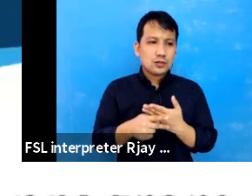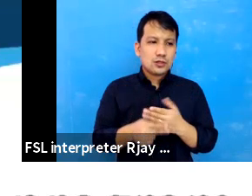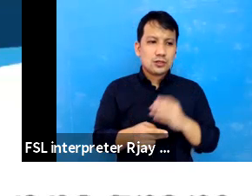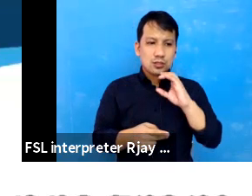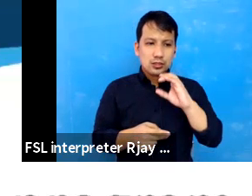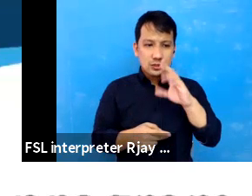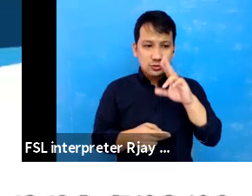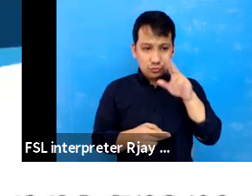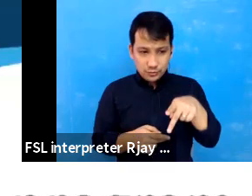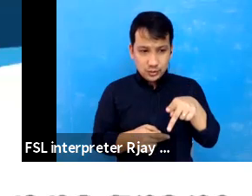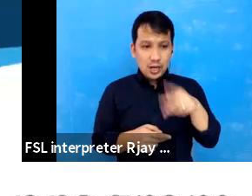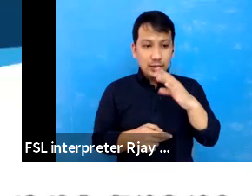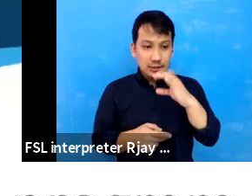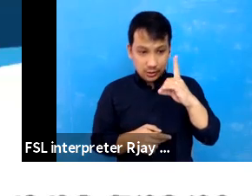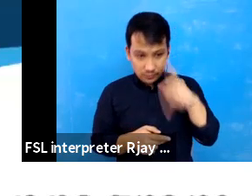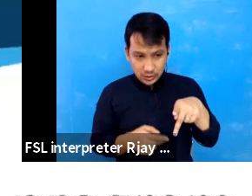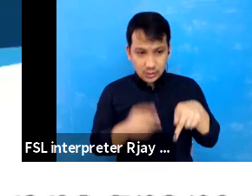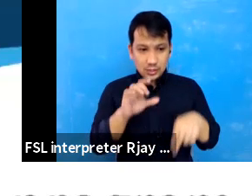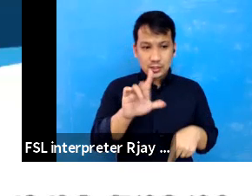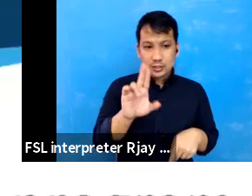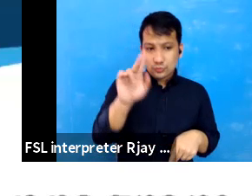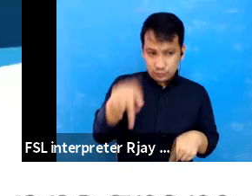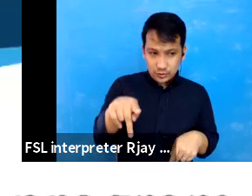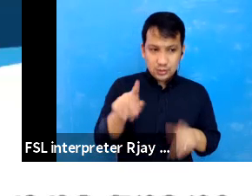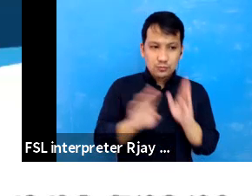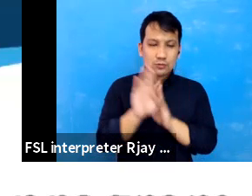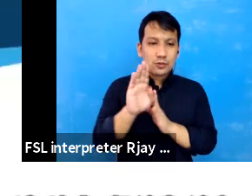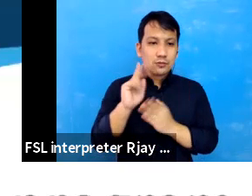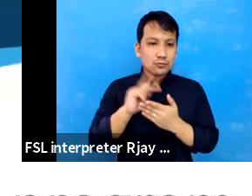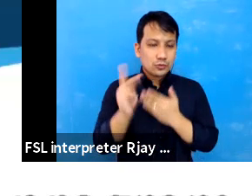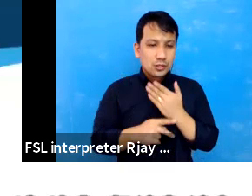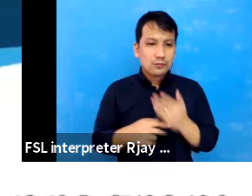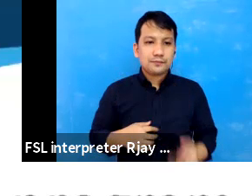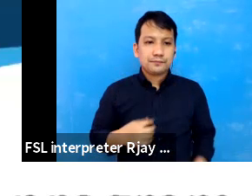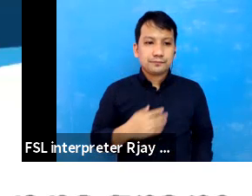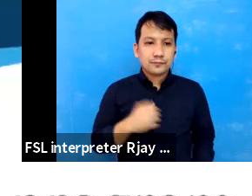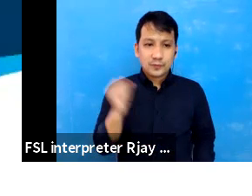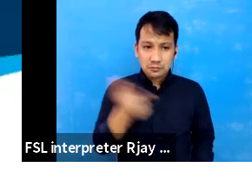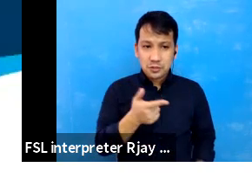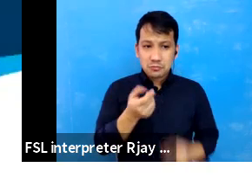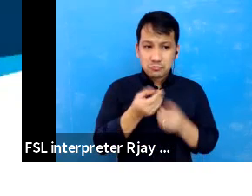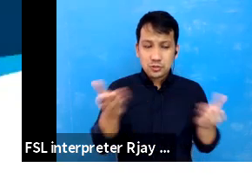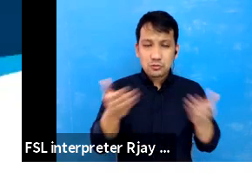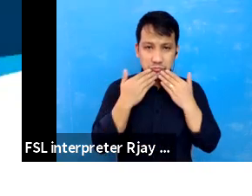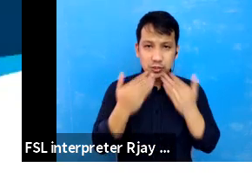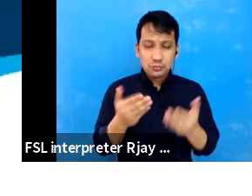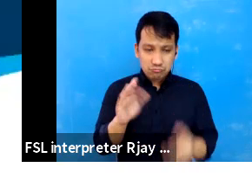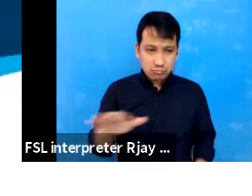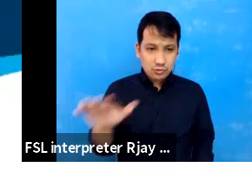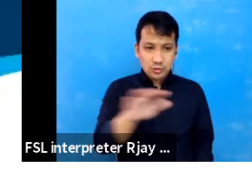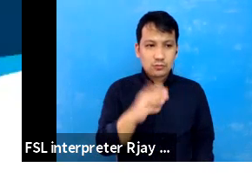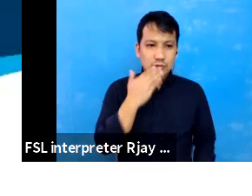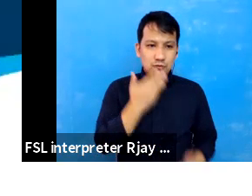CLUP, and Community Development Program. That's all. And thank you and good